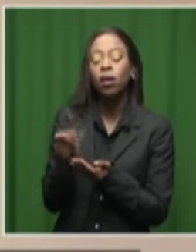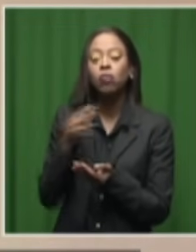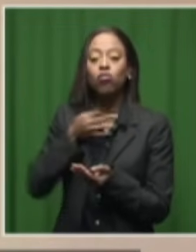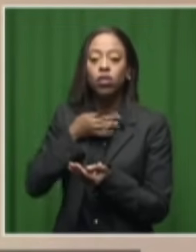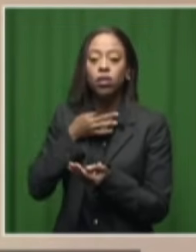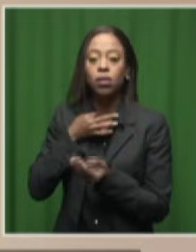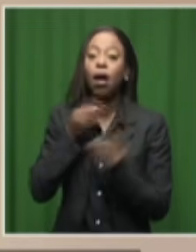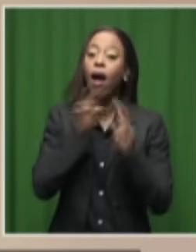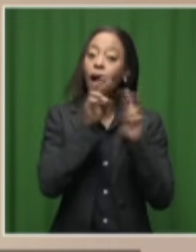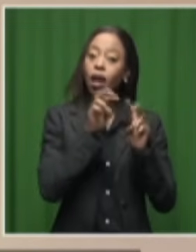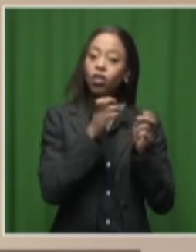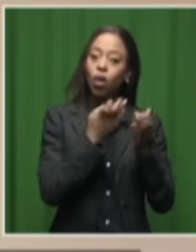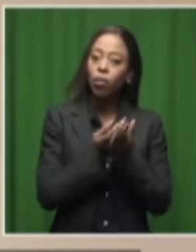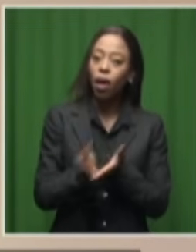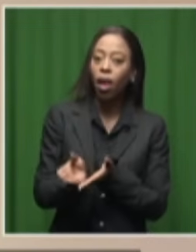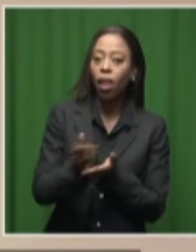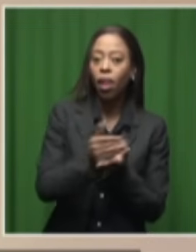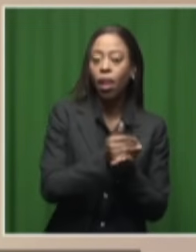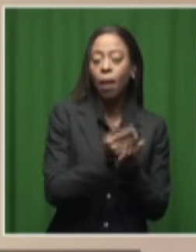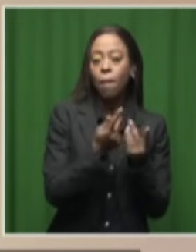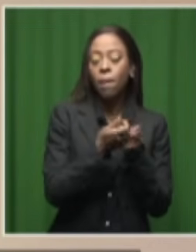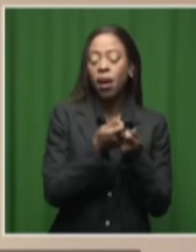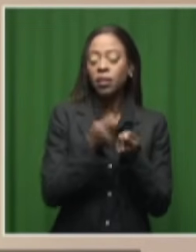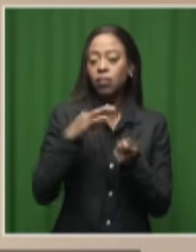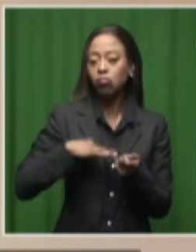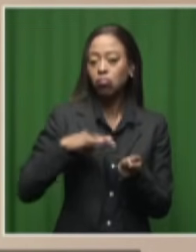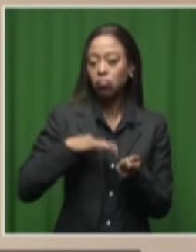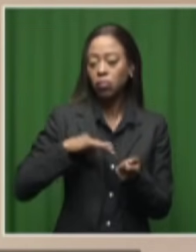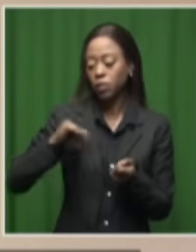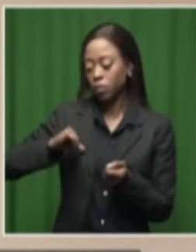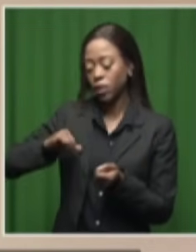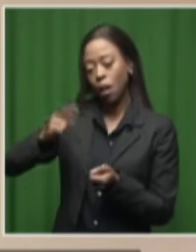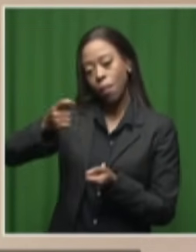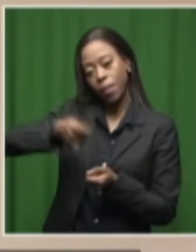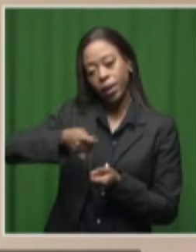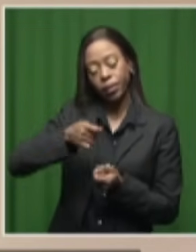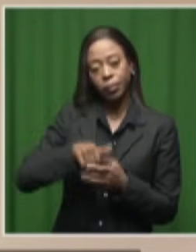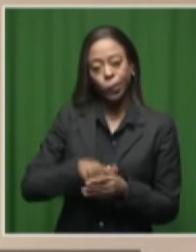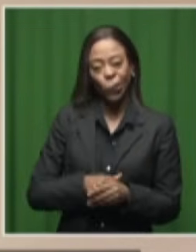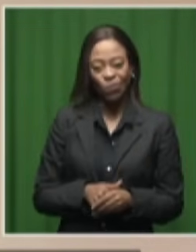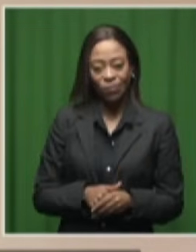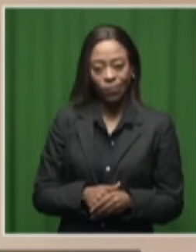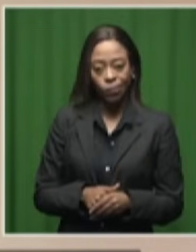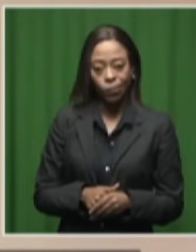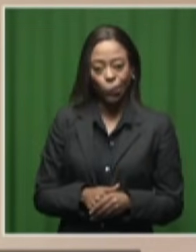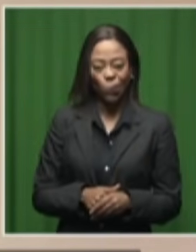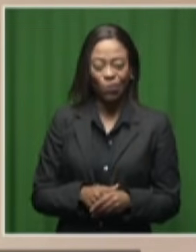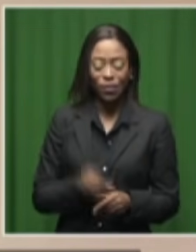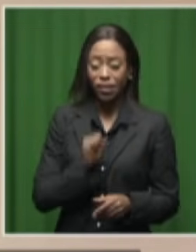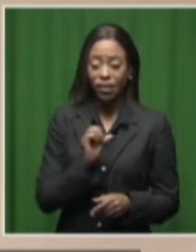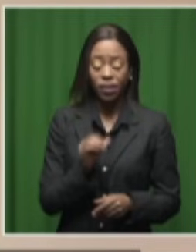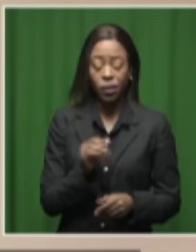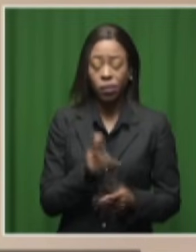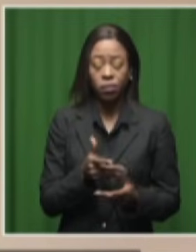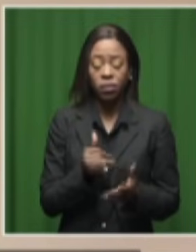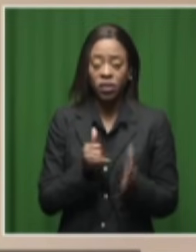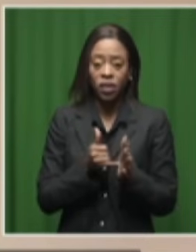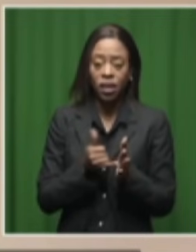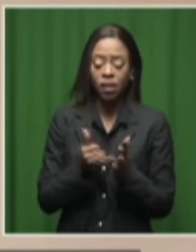to generate revenue and municipalities pay. So it's a kind of carrot on the stick. We are